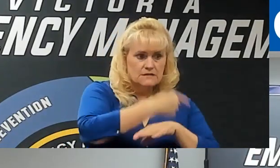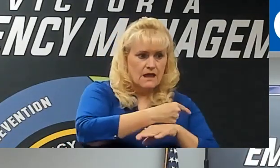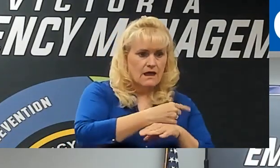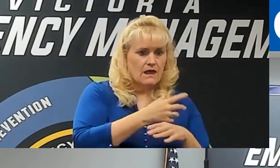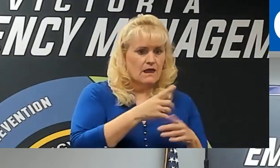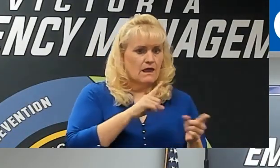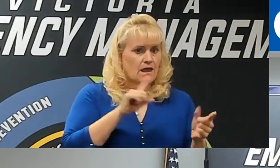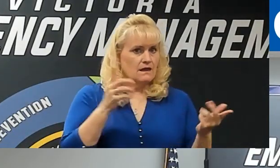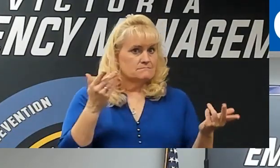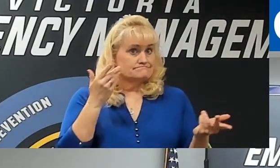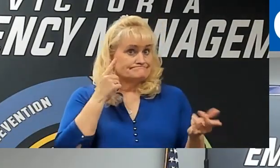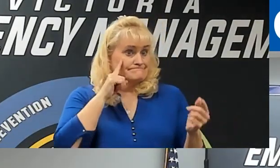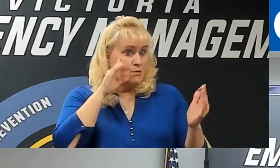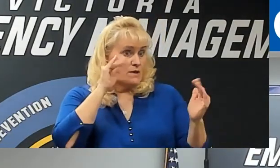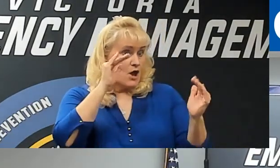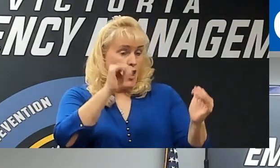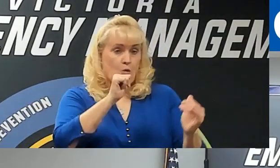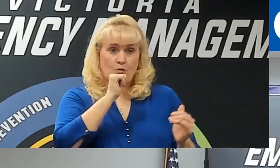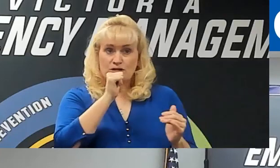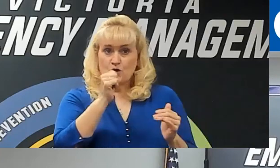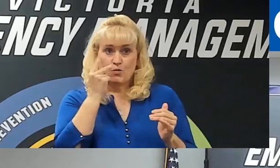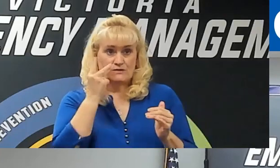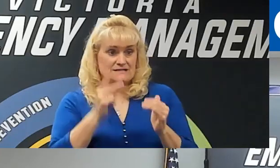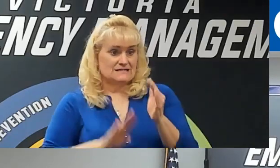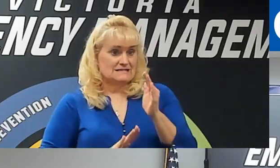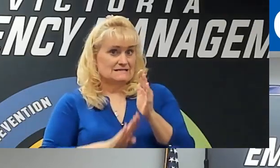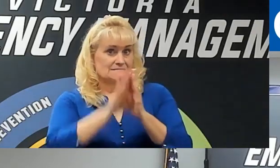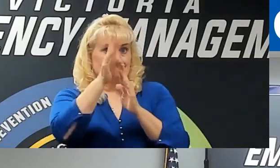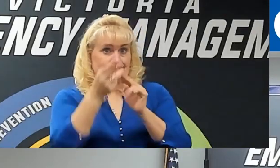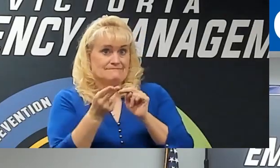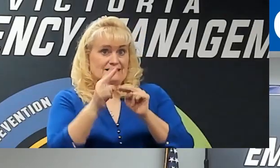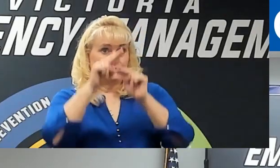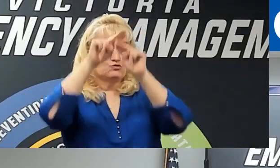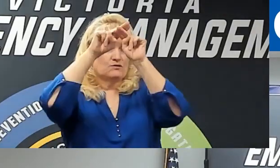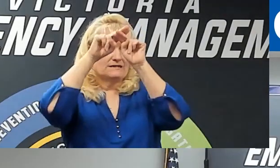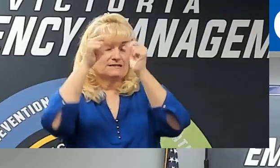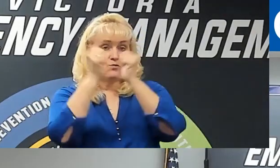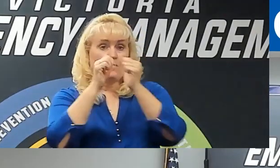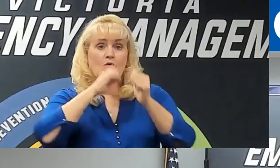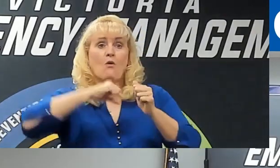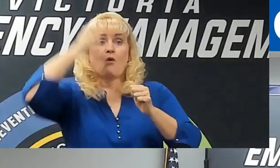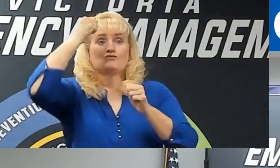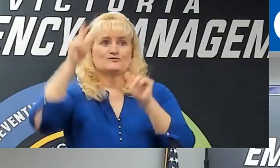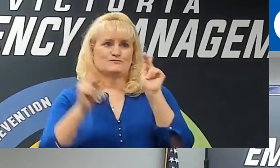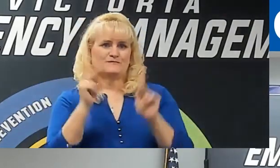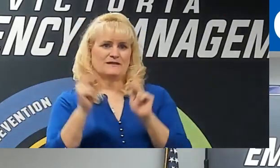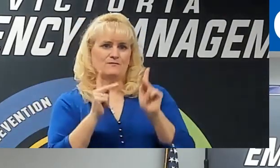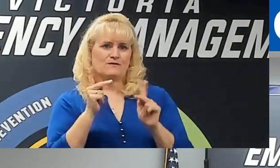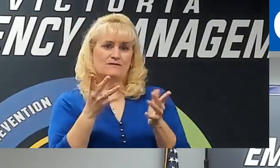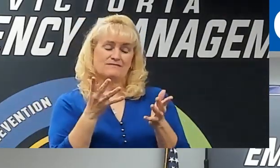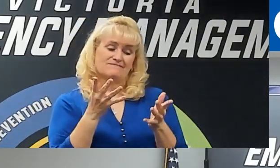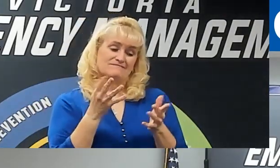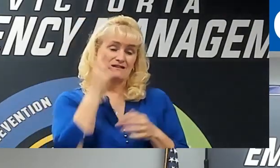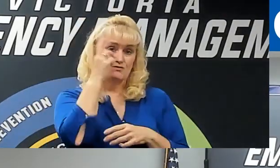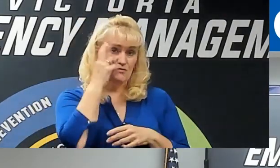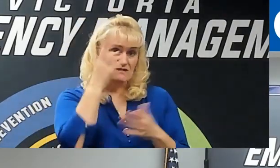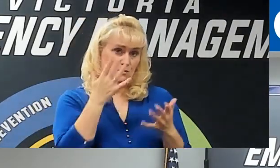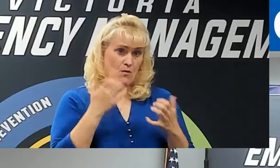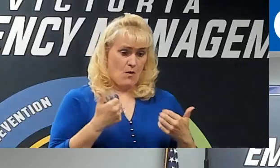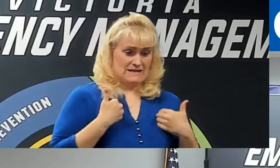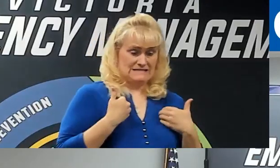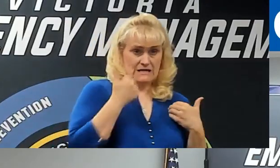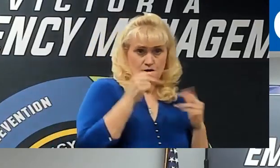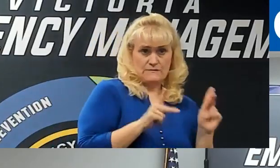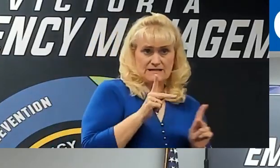see an increase in those age groups. And that's what we really want to keep from happening. And that's why we really want those folks to be cognizant of who they're